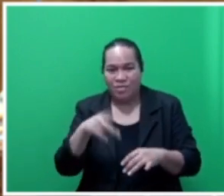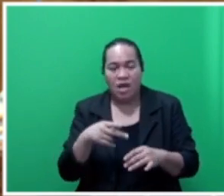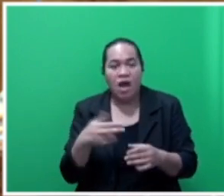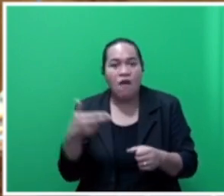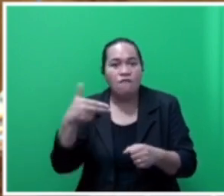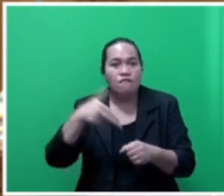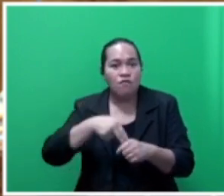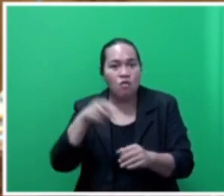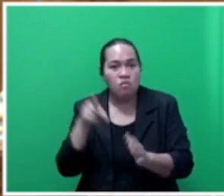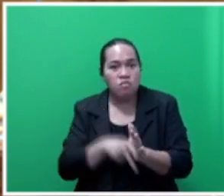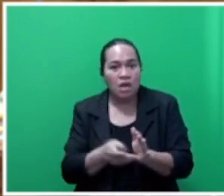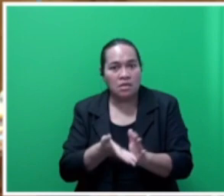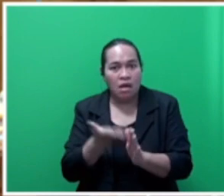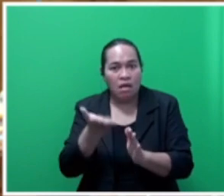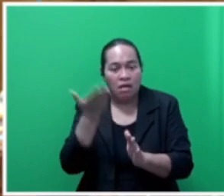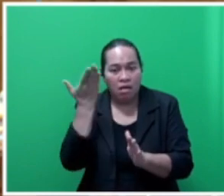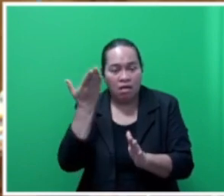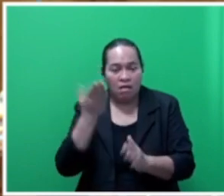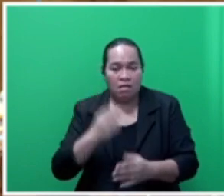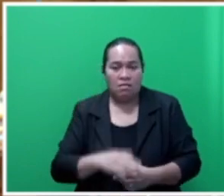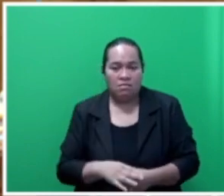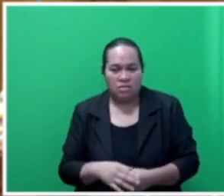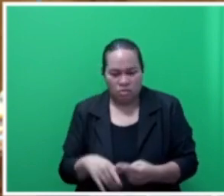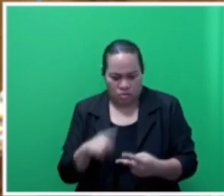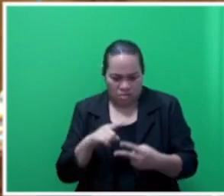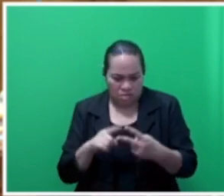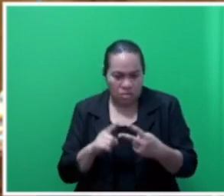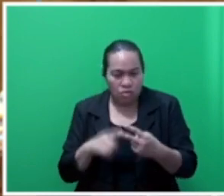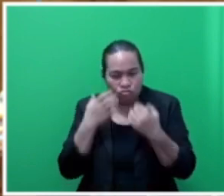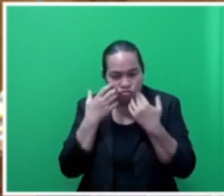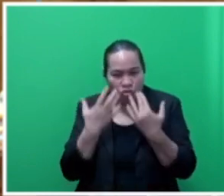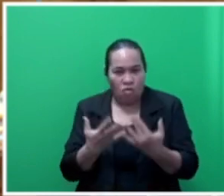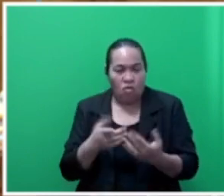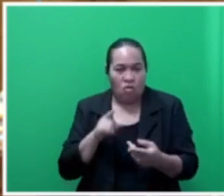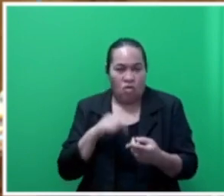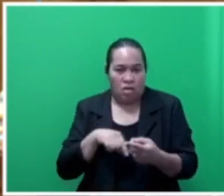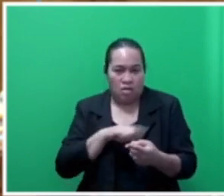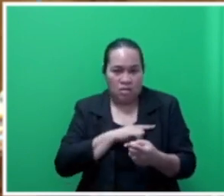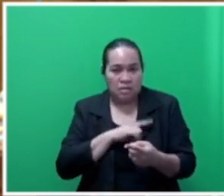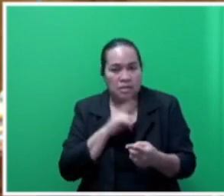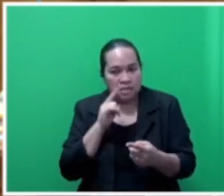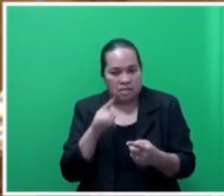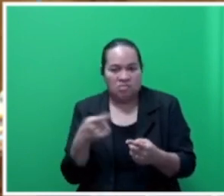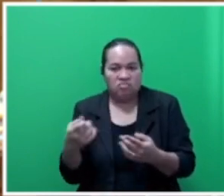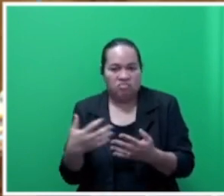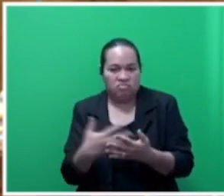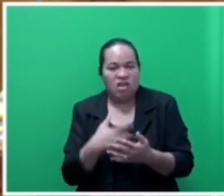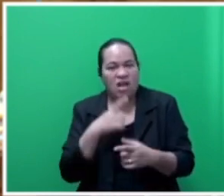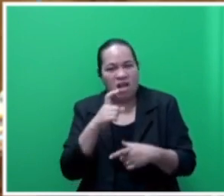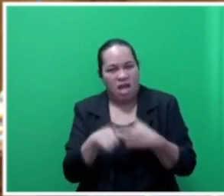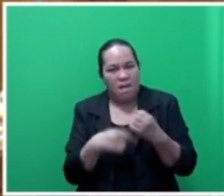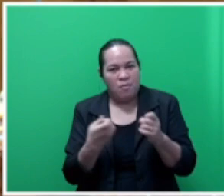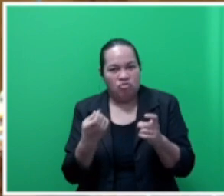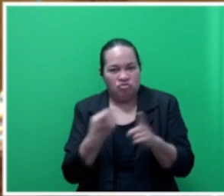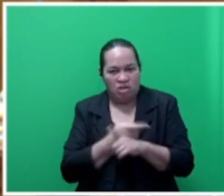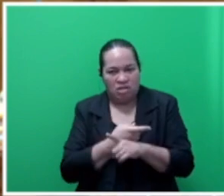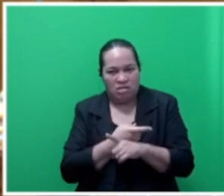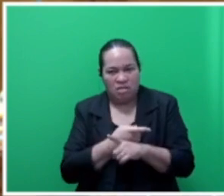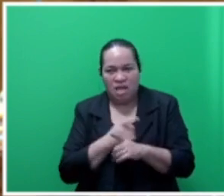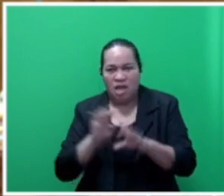globally. These are ominous signs of continued effect of the climate change and global